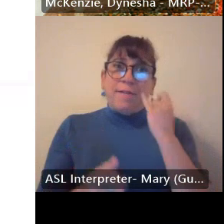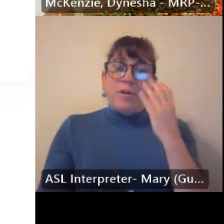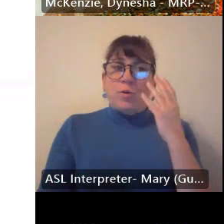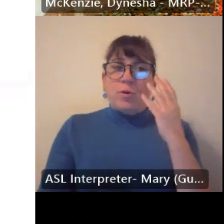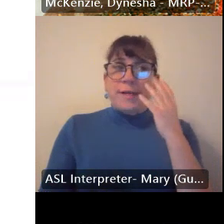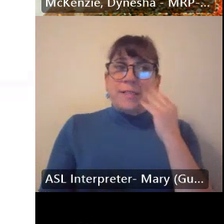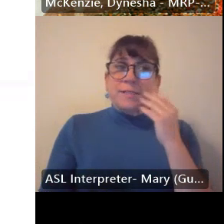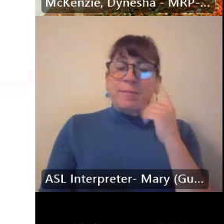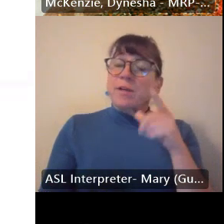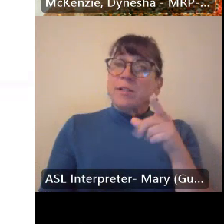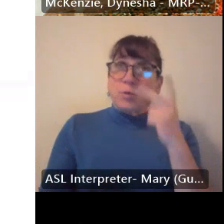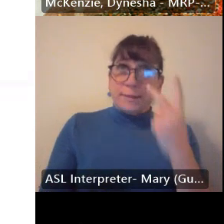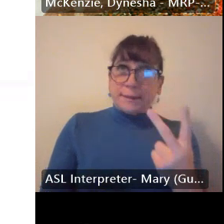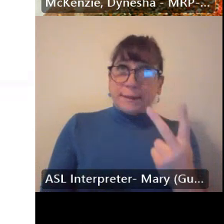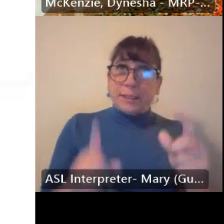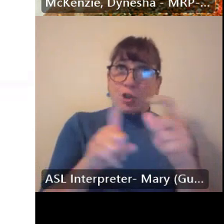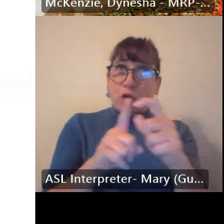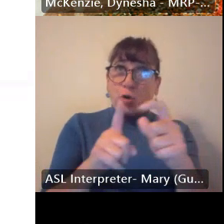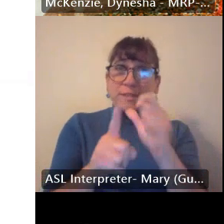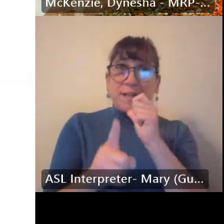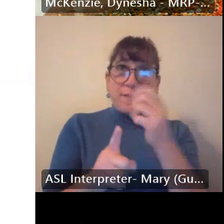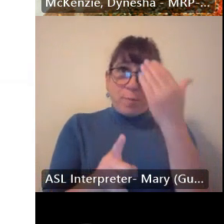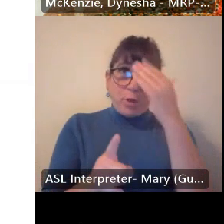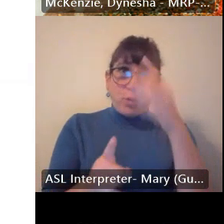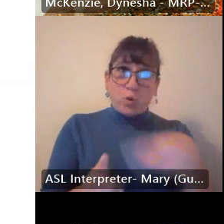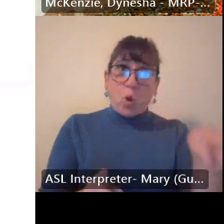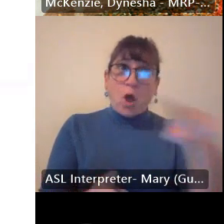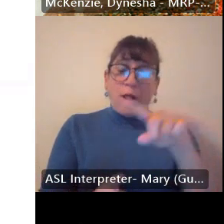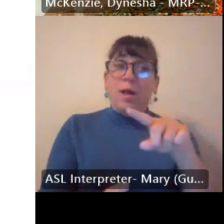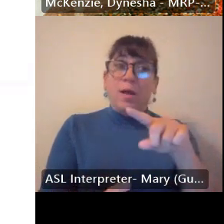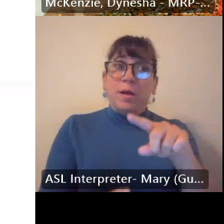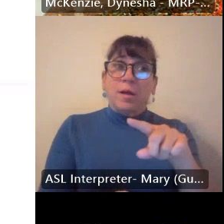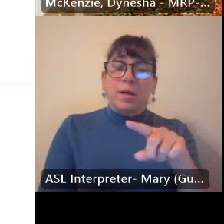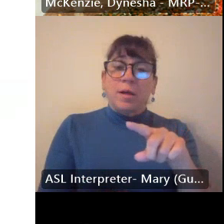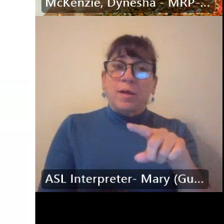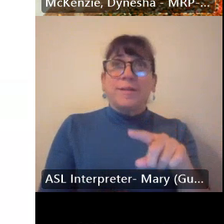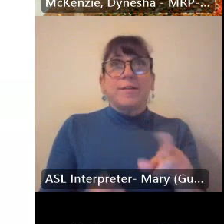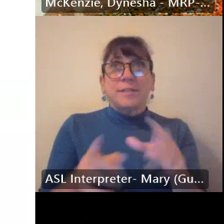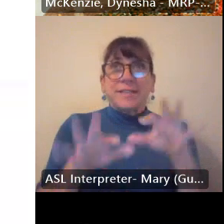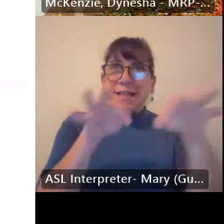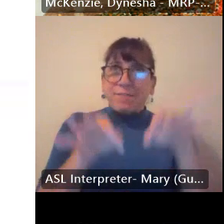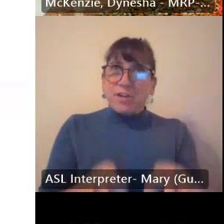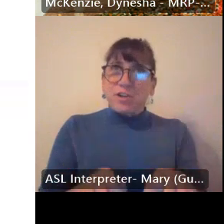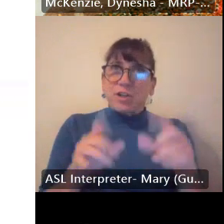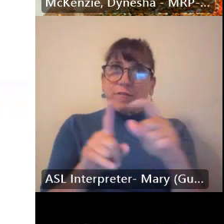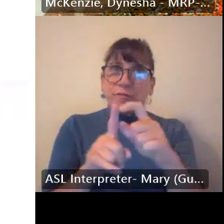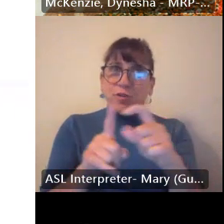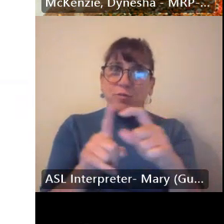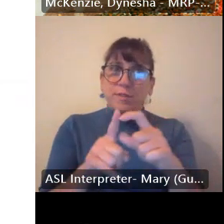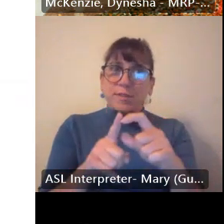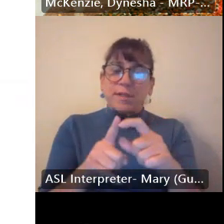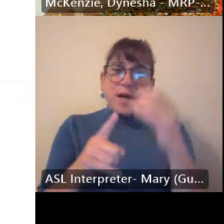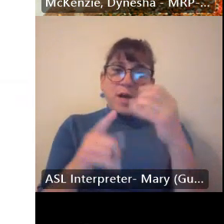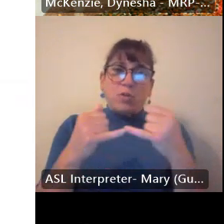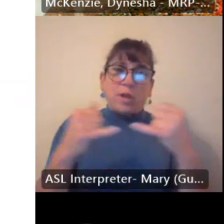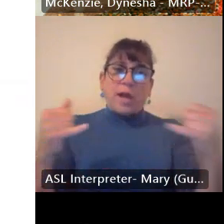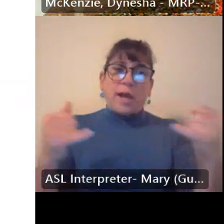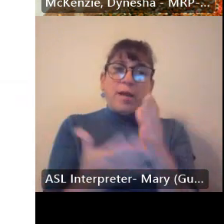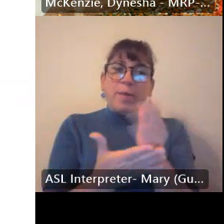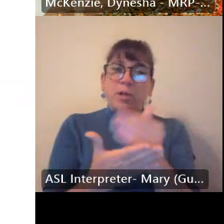a term that is unfamiliar to you, there's a set of definitions of terms and the underlying budget concepts in